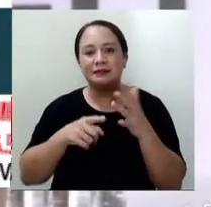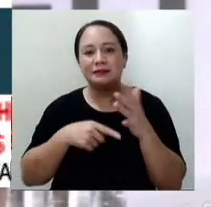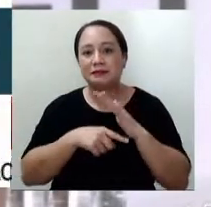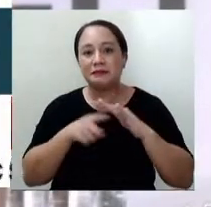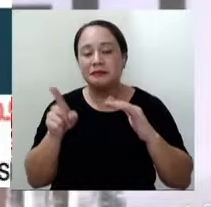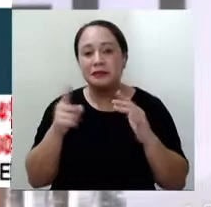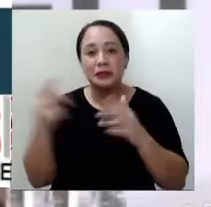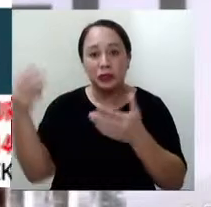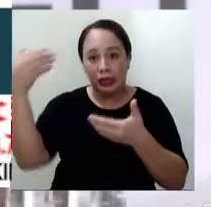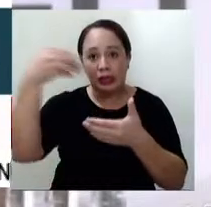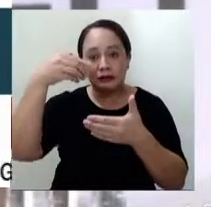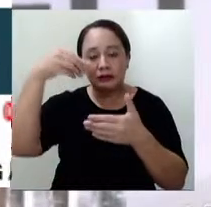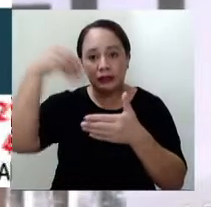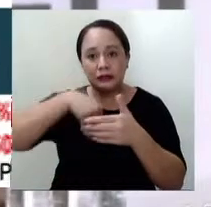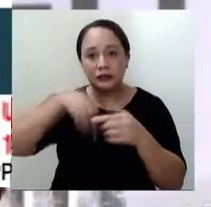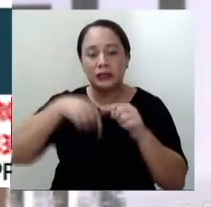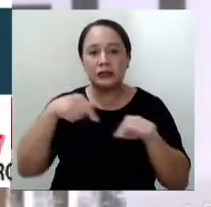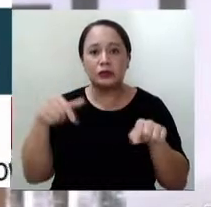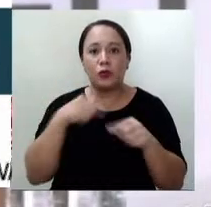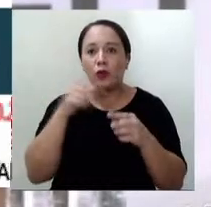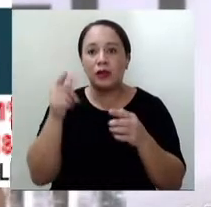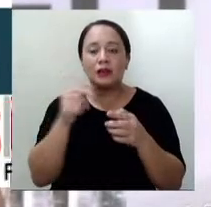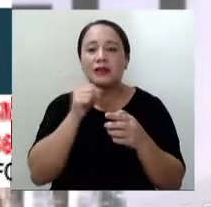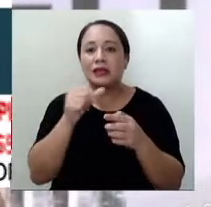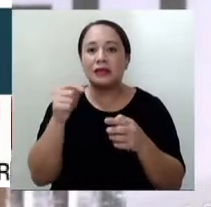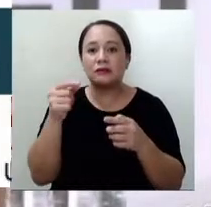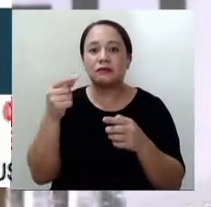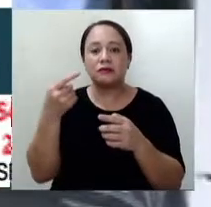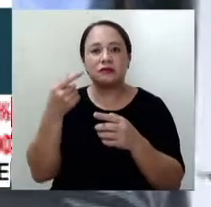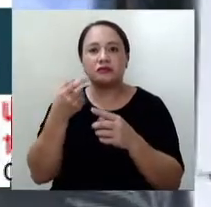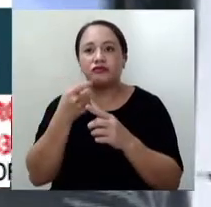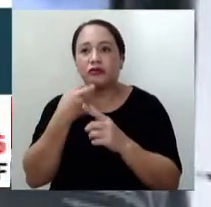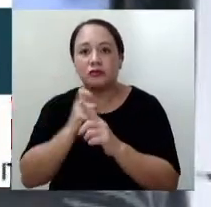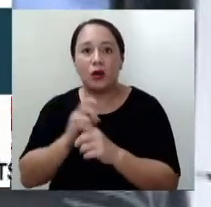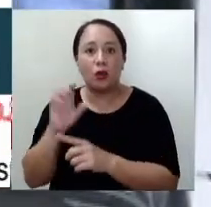mga ROFs or OFWs.